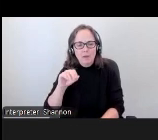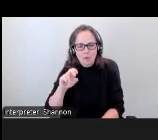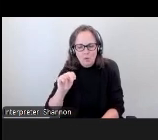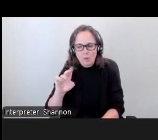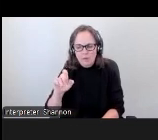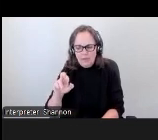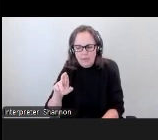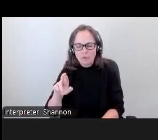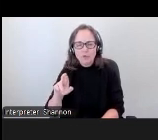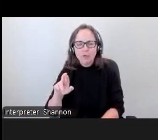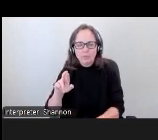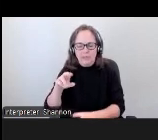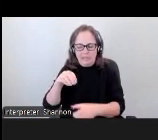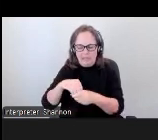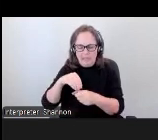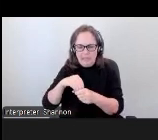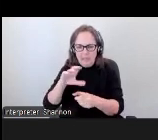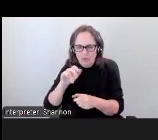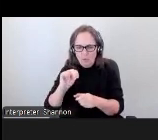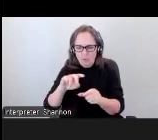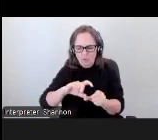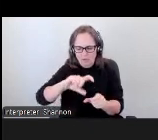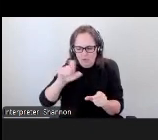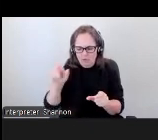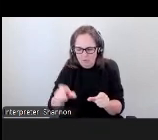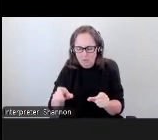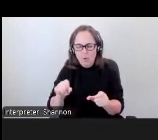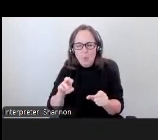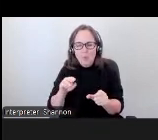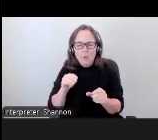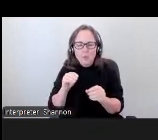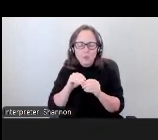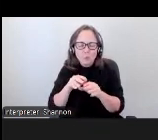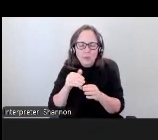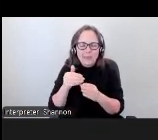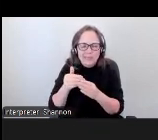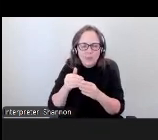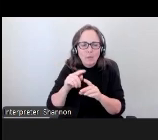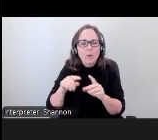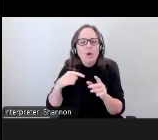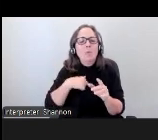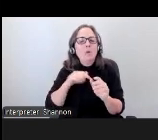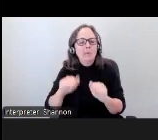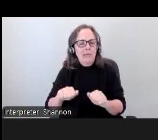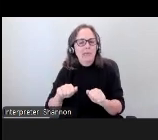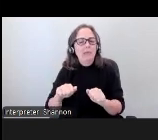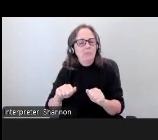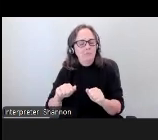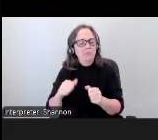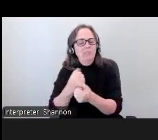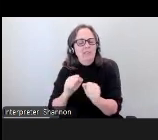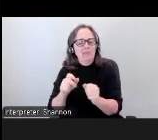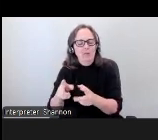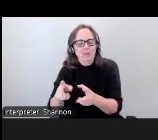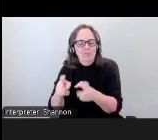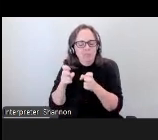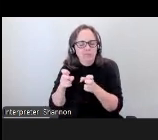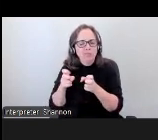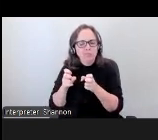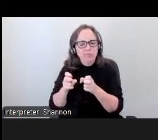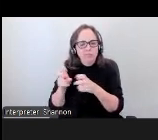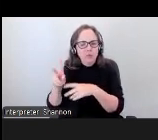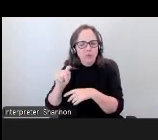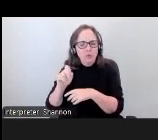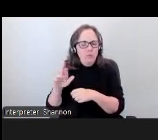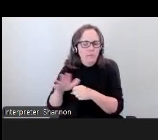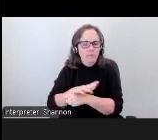cancer is within the colon or it has spread to nearby area, but we can safely remove all of your tumor